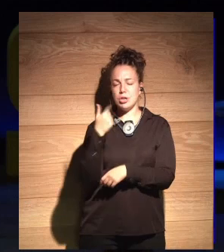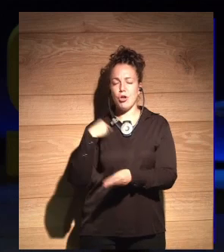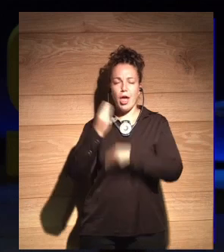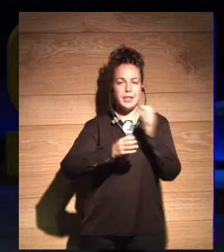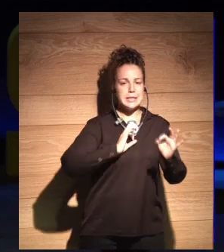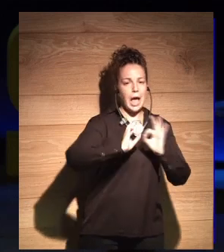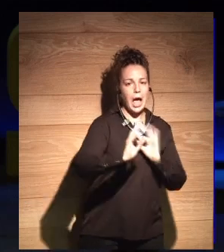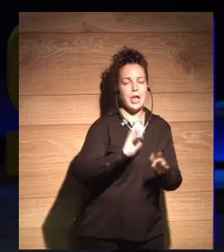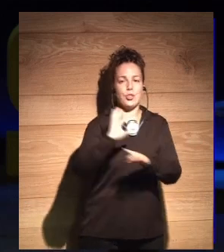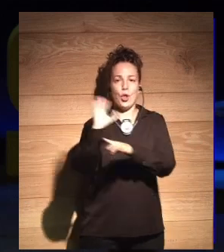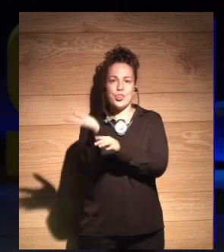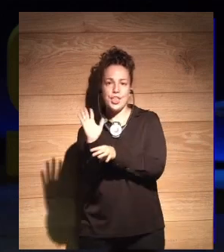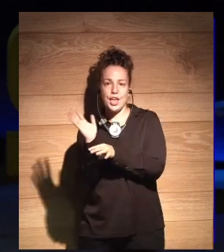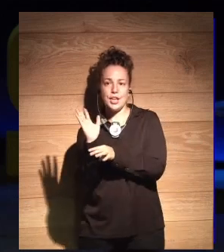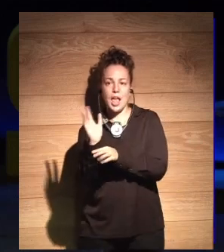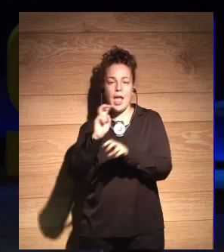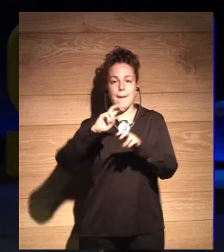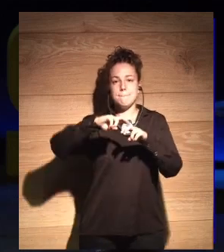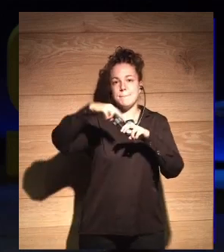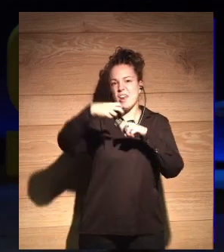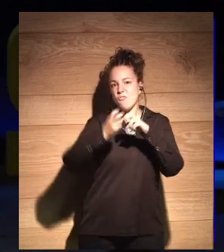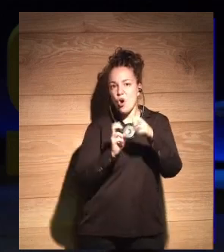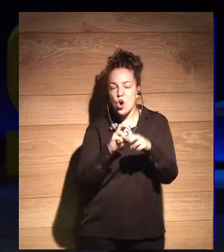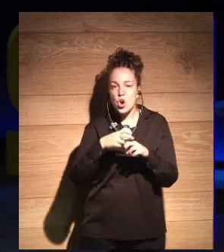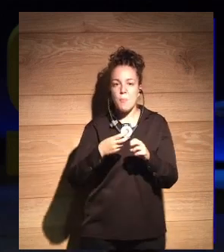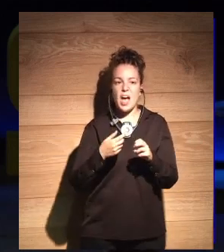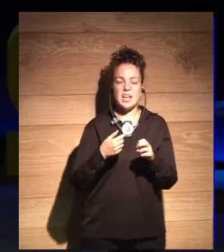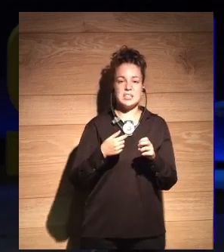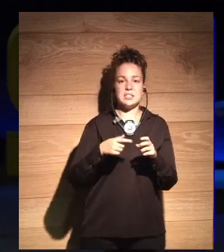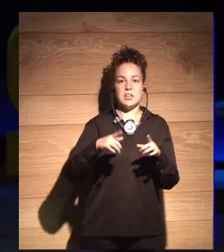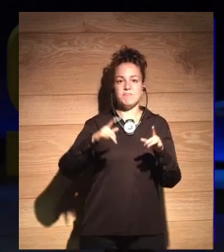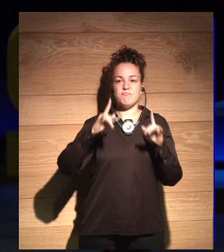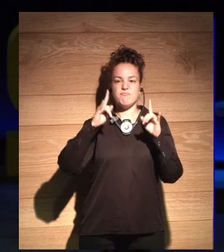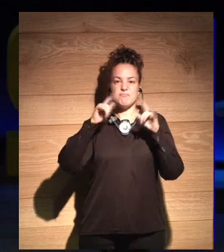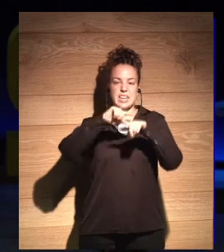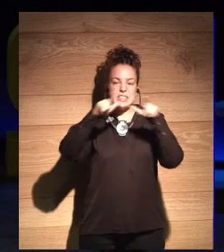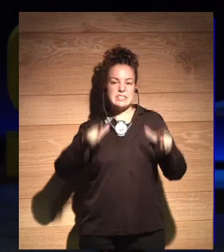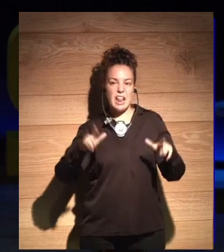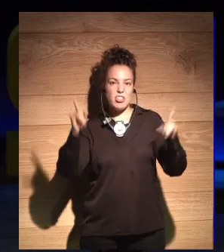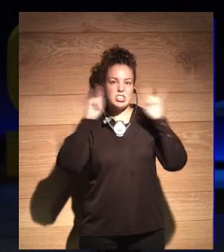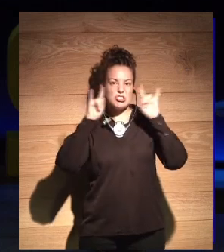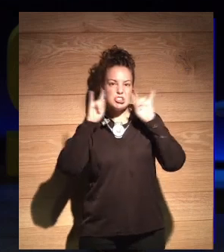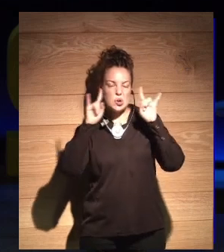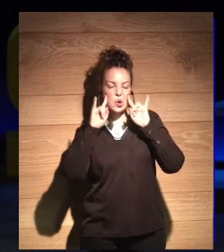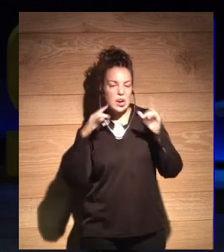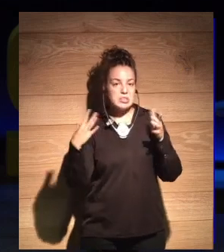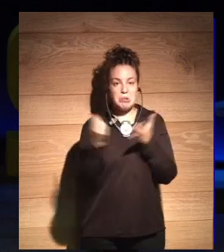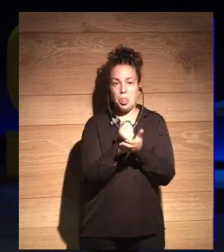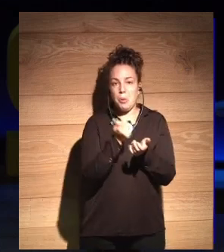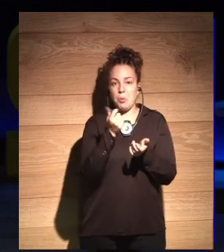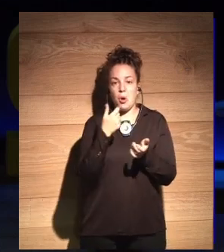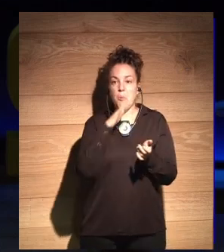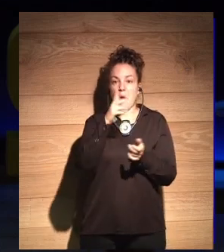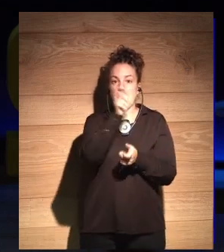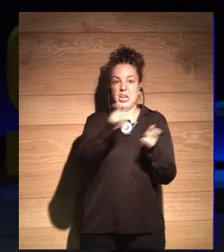I perform, I do sound installations. It's kind of all over the place. It's a bit, people don't really know how to pinpoint me